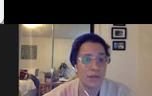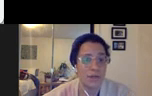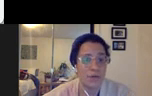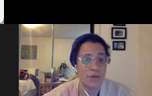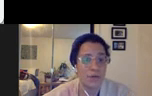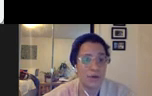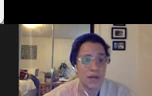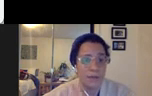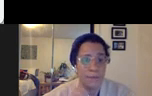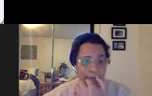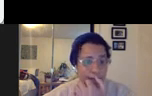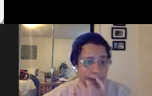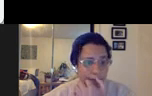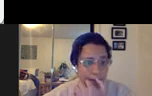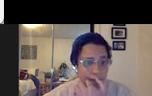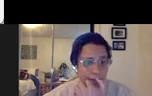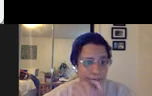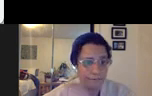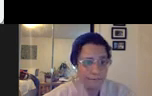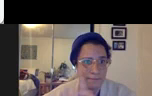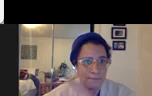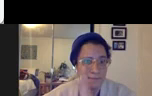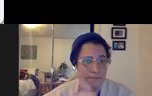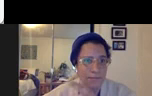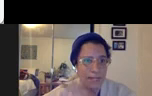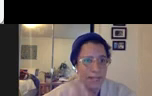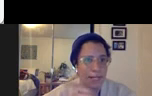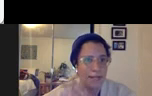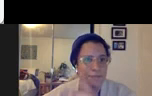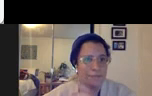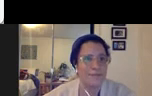see the chat window or any of the other